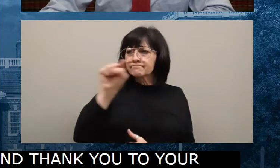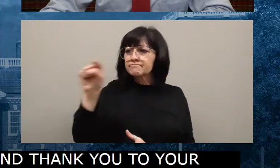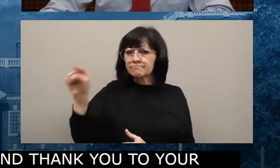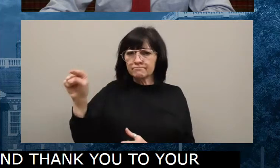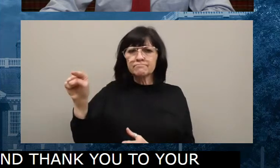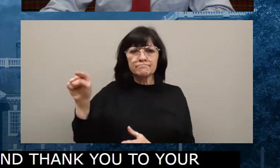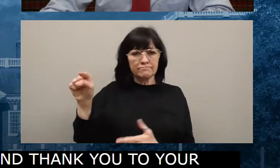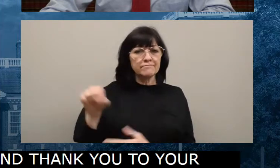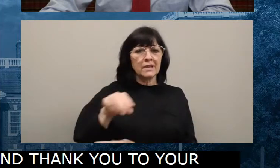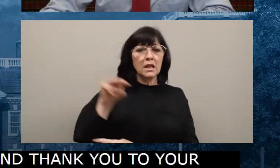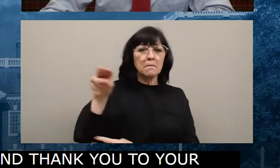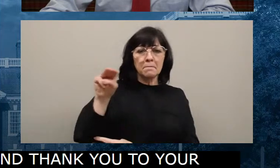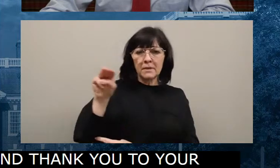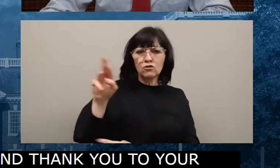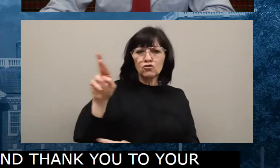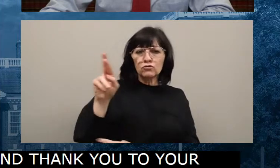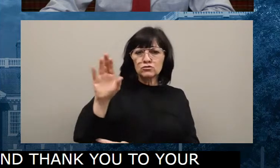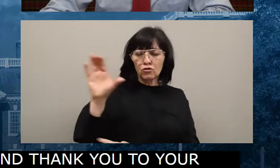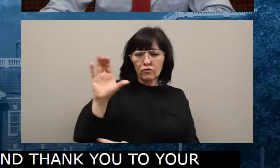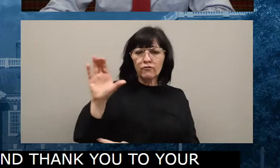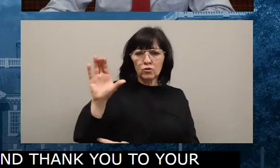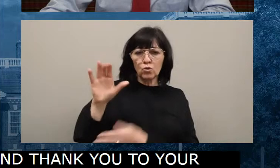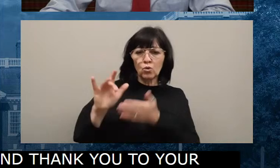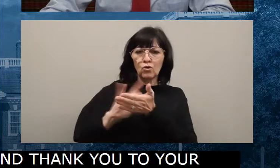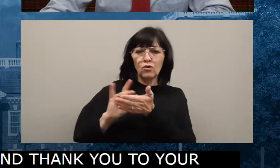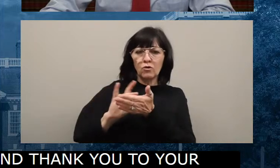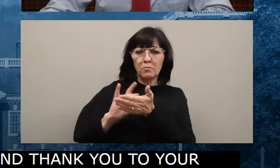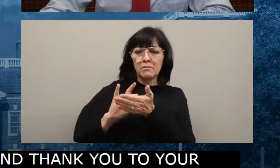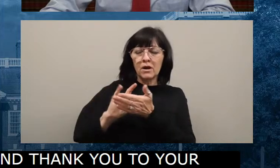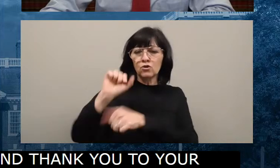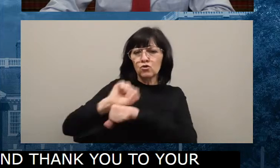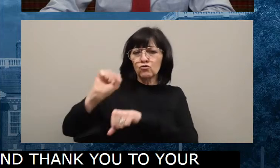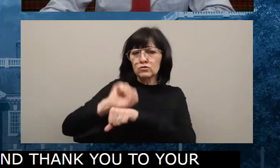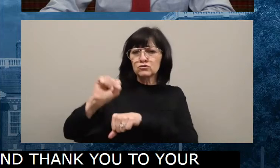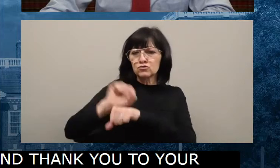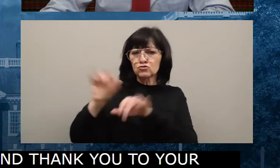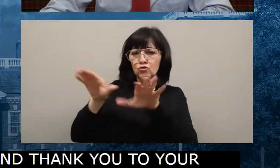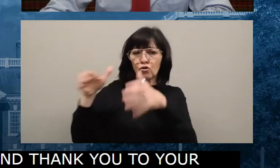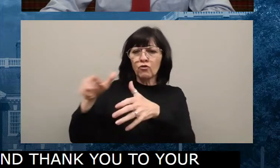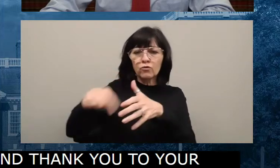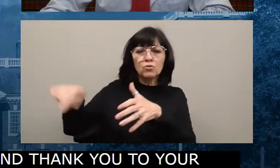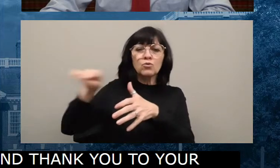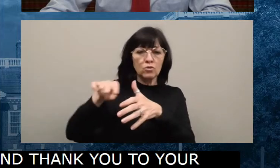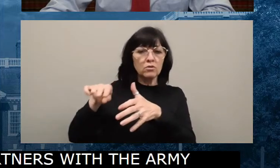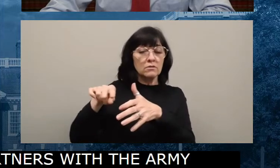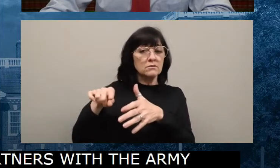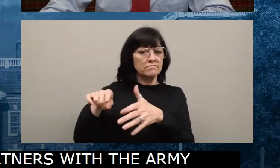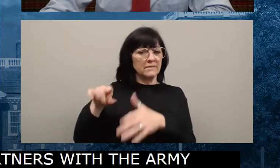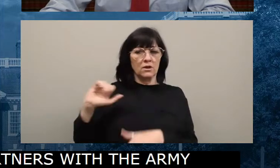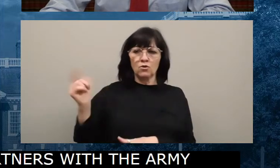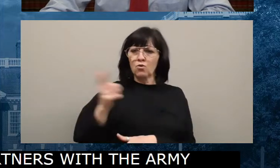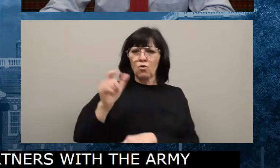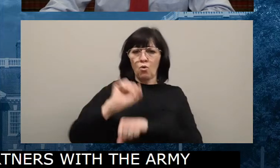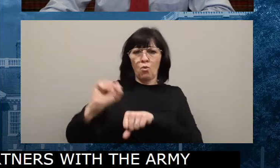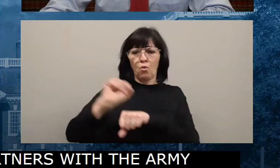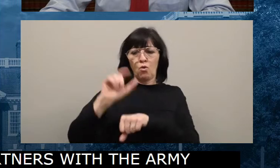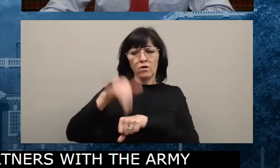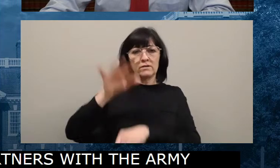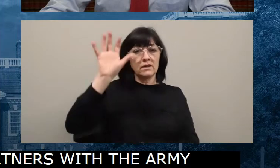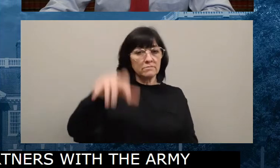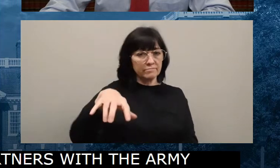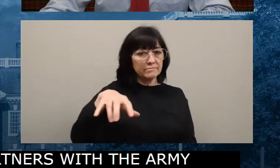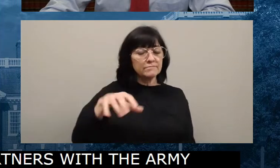Reserve Corps, Medical Reserve Corps, our Lieutenant Governor out there working all the sites. Before we move to questions, we do have a little bit of